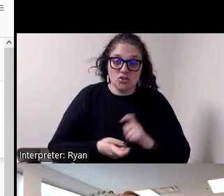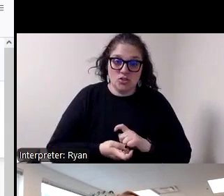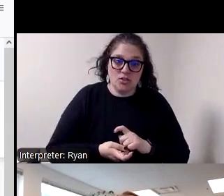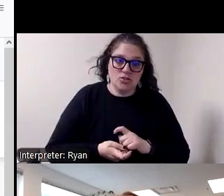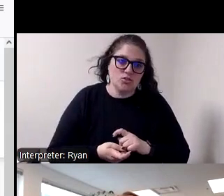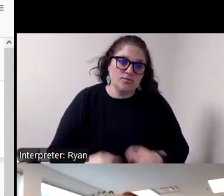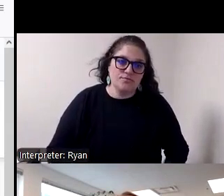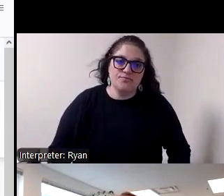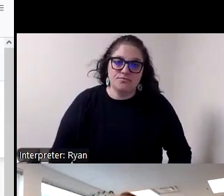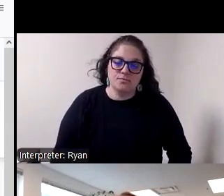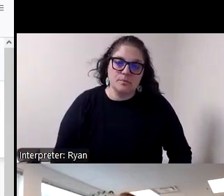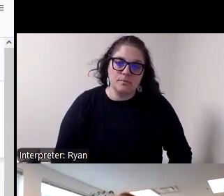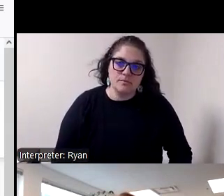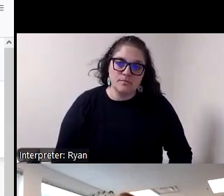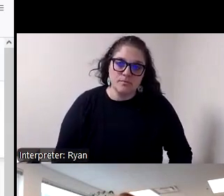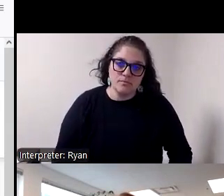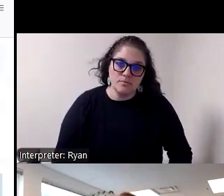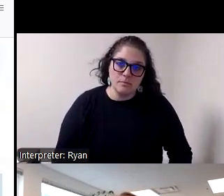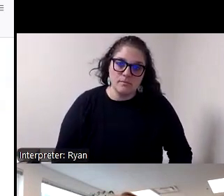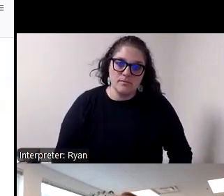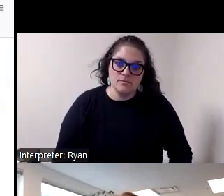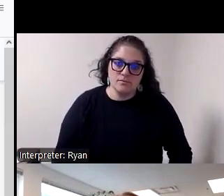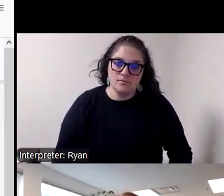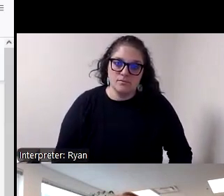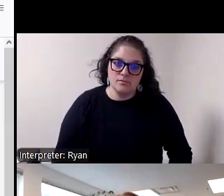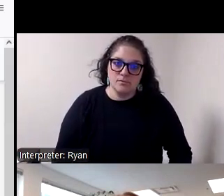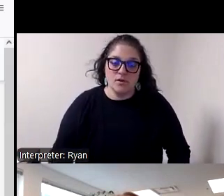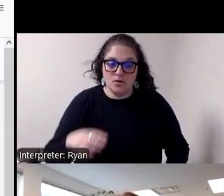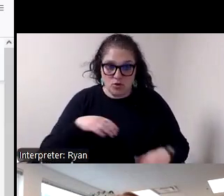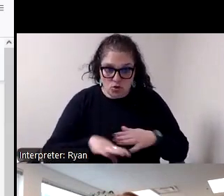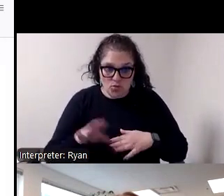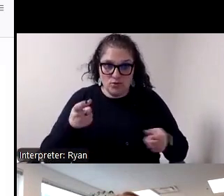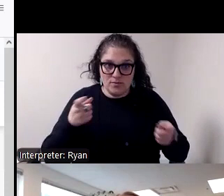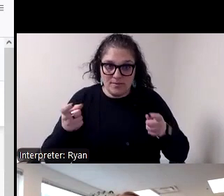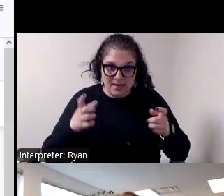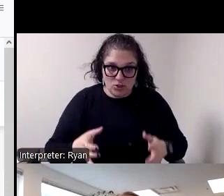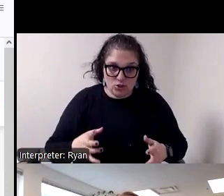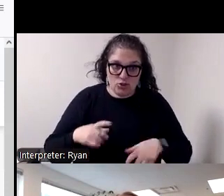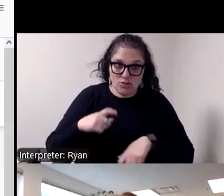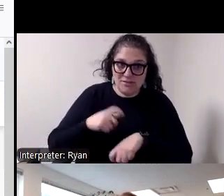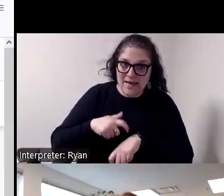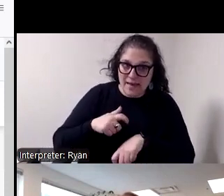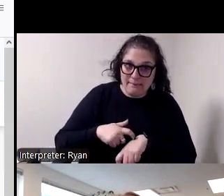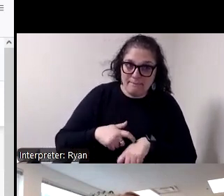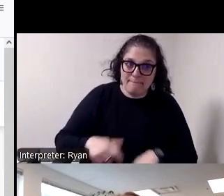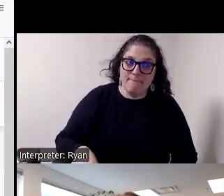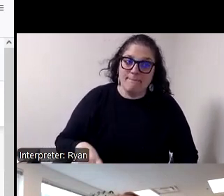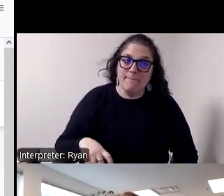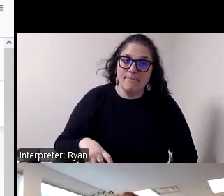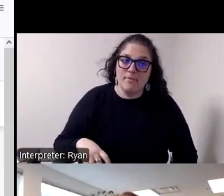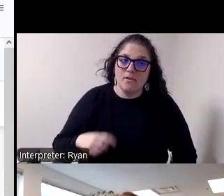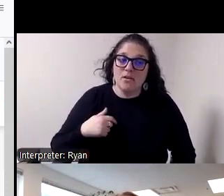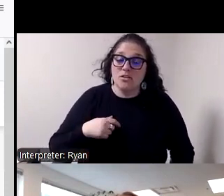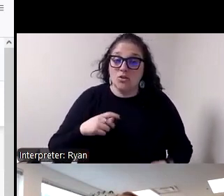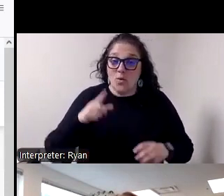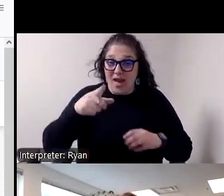show you that part. If you go into manager and time work list, so I can customize